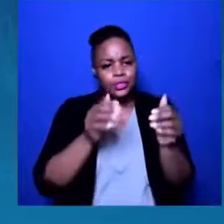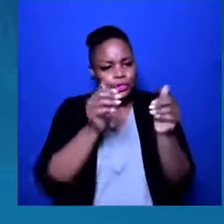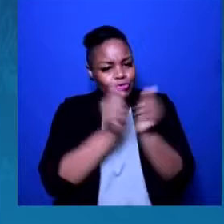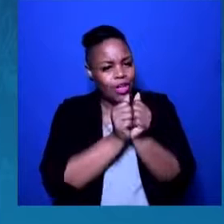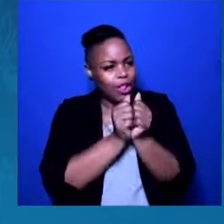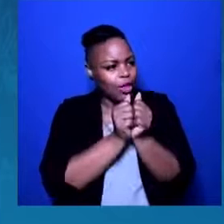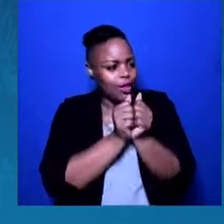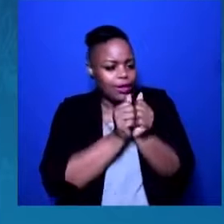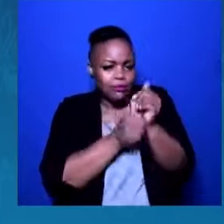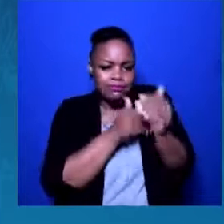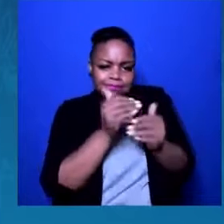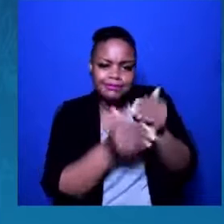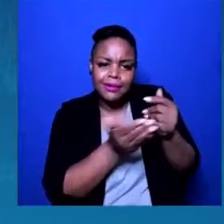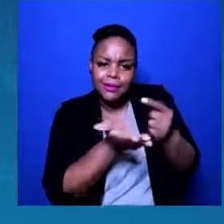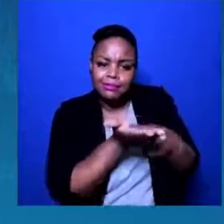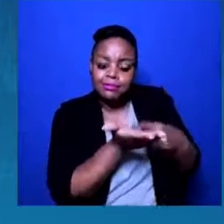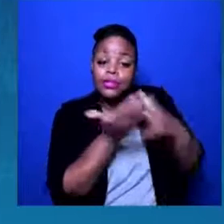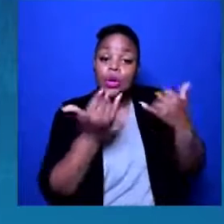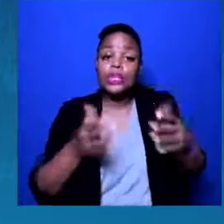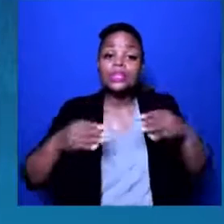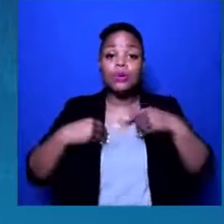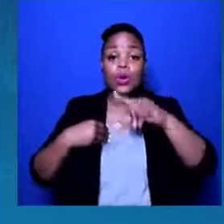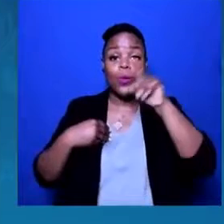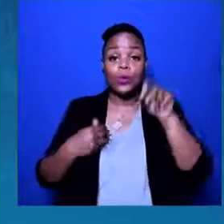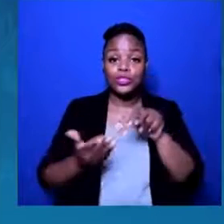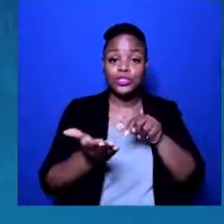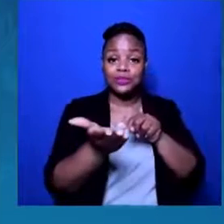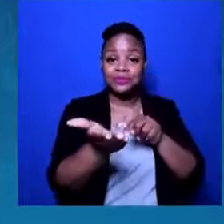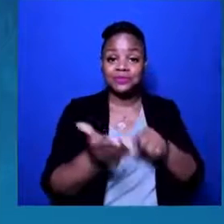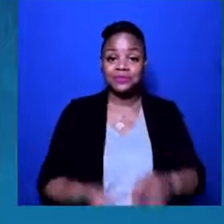Kane from Toi Che.